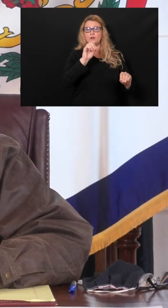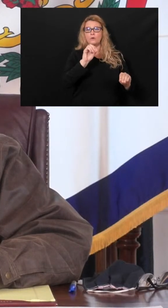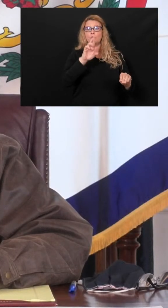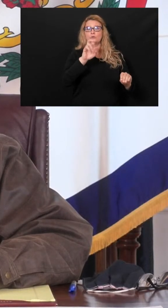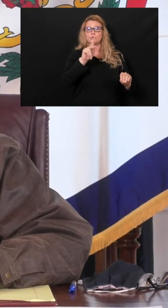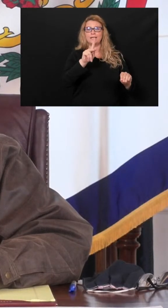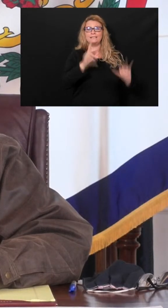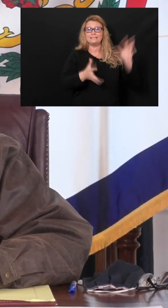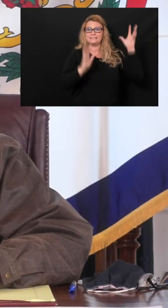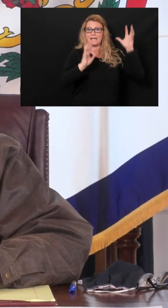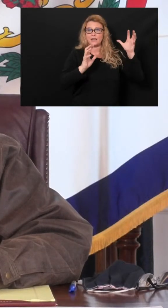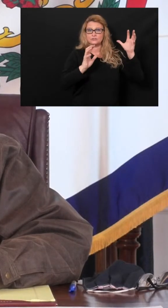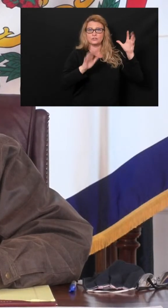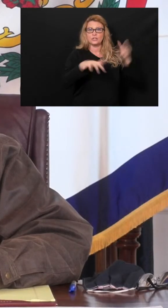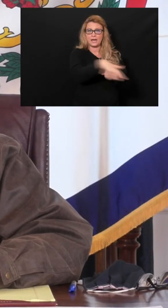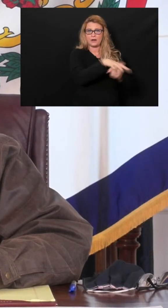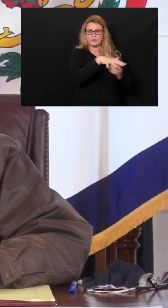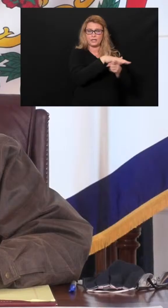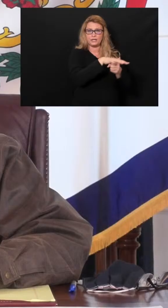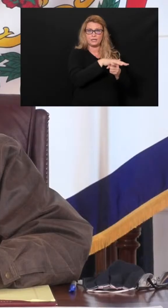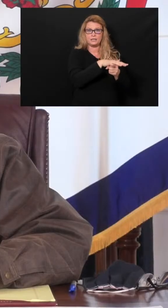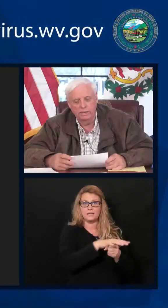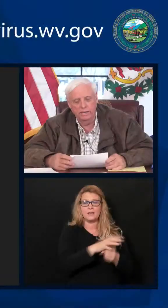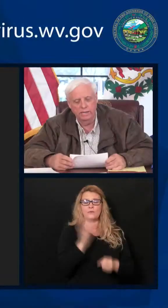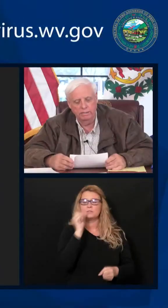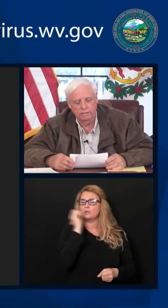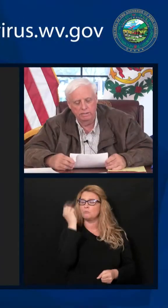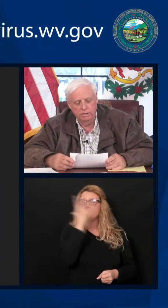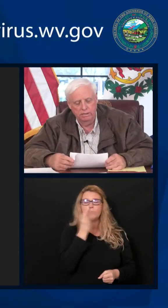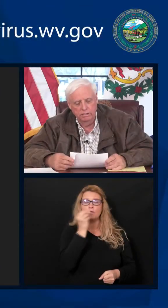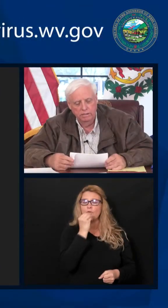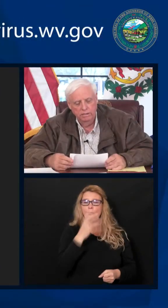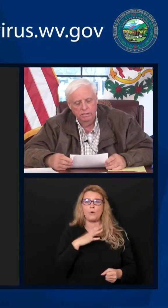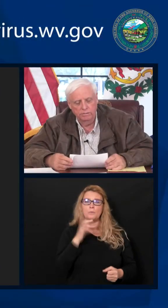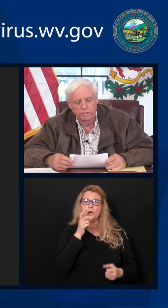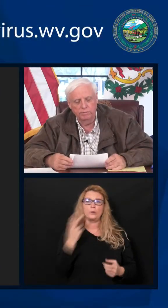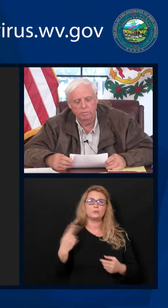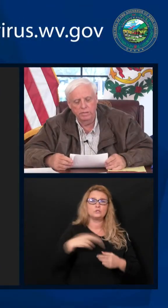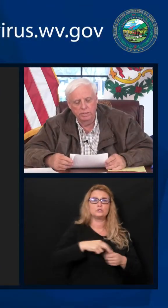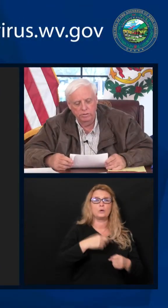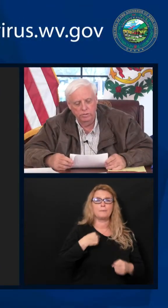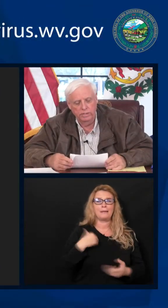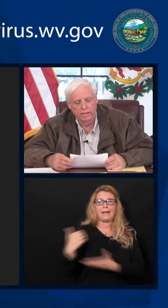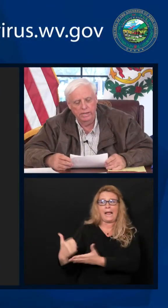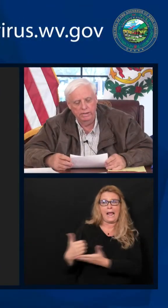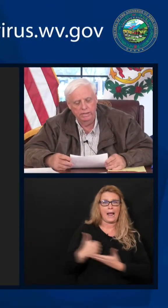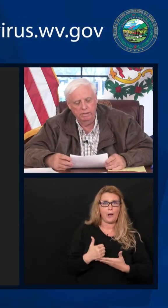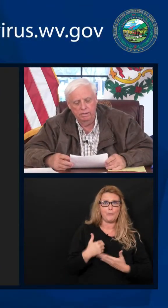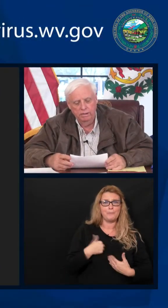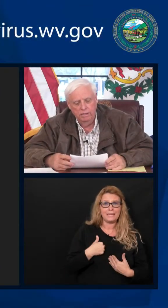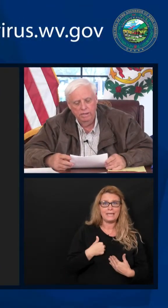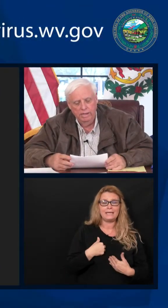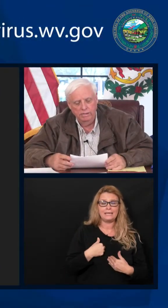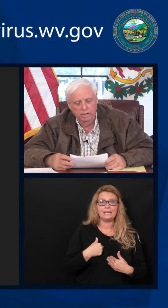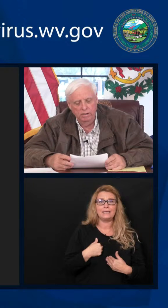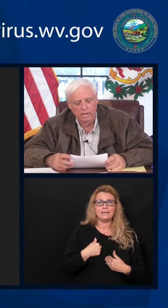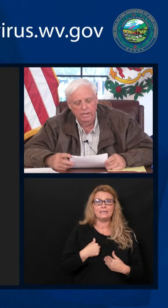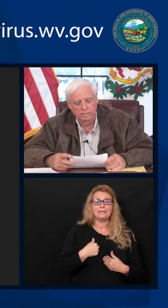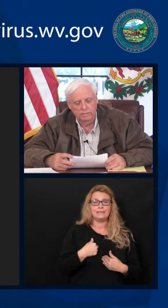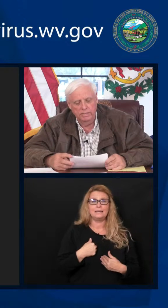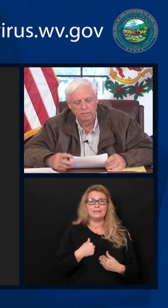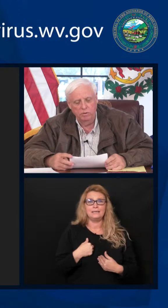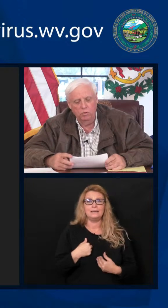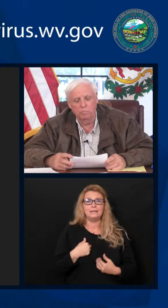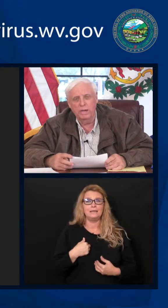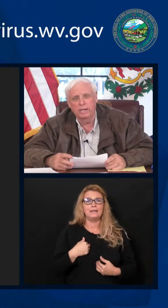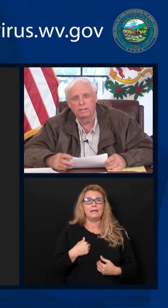I was joined with a beautiful lady today that assisted me in doing that. And I